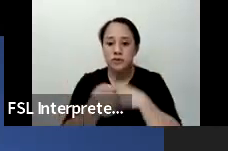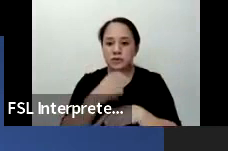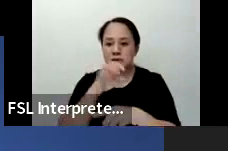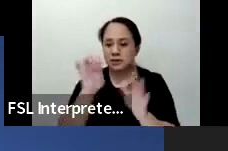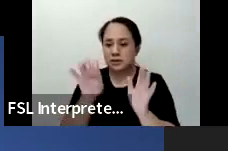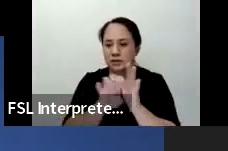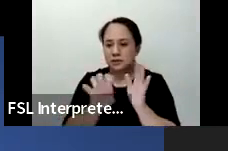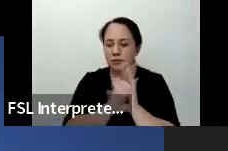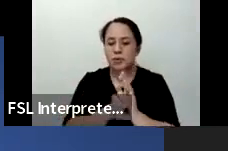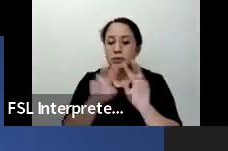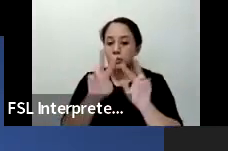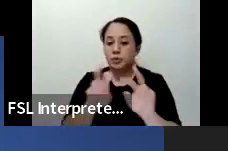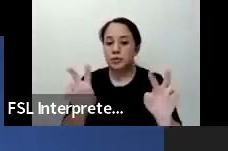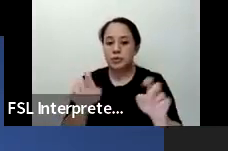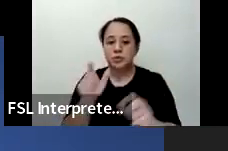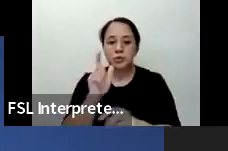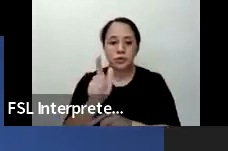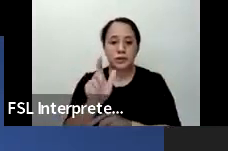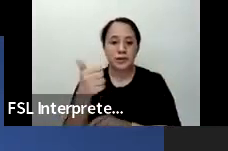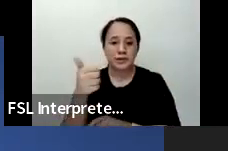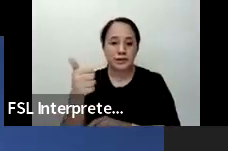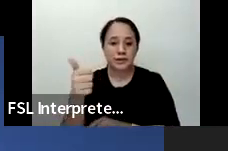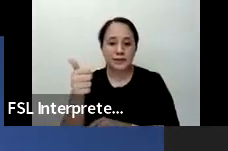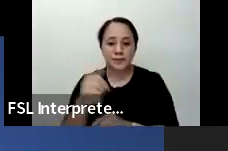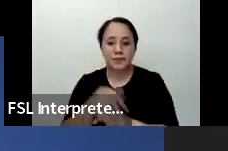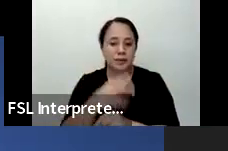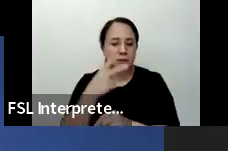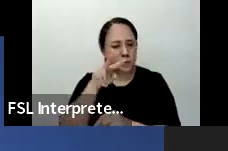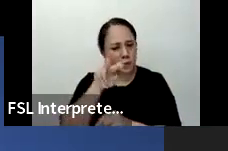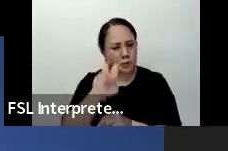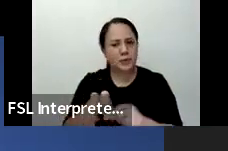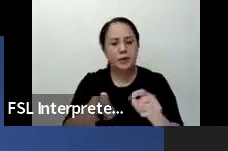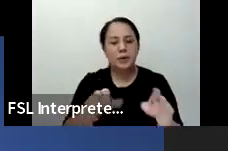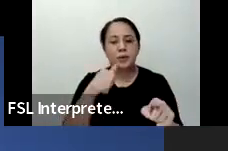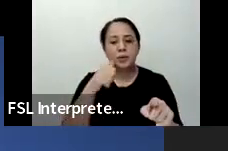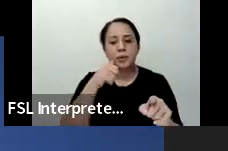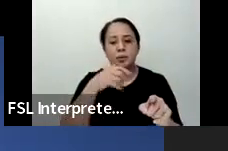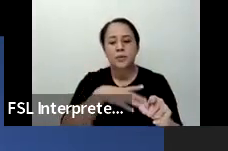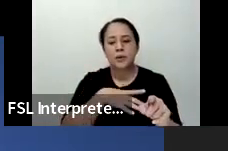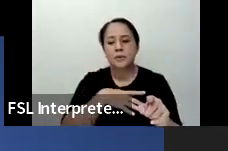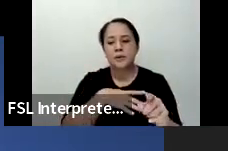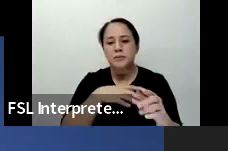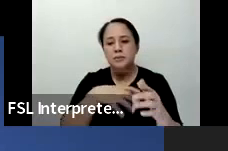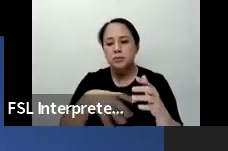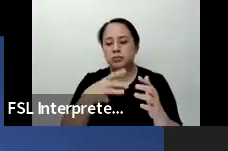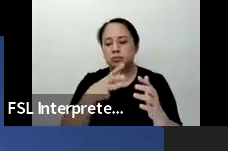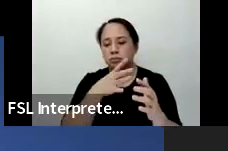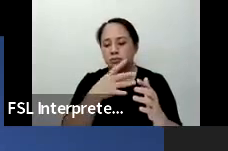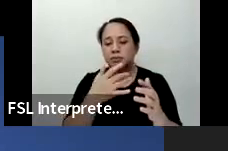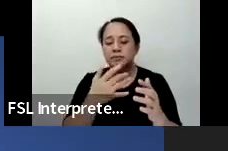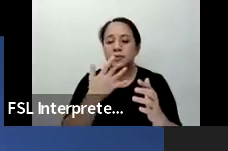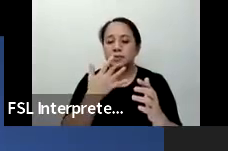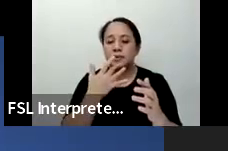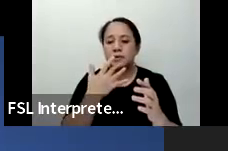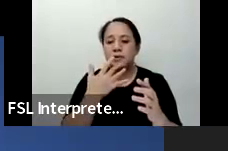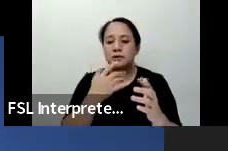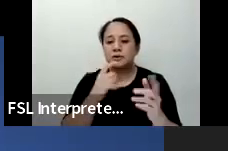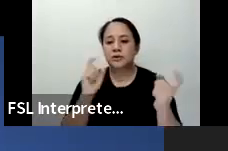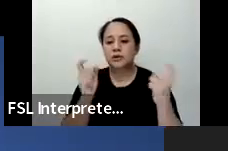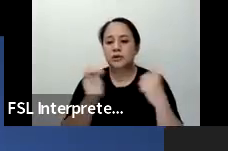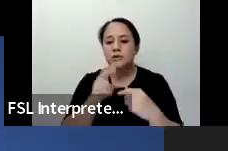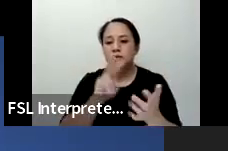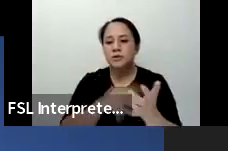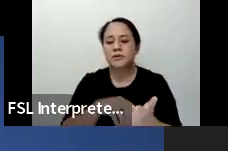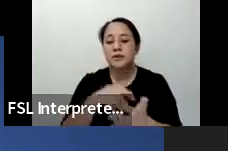study in 2010 saw that women fertility preferences changed during the 2008 Great